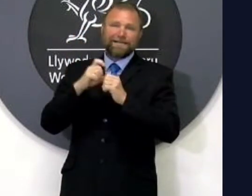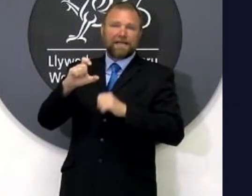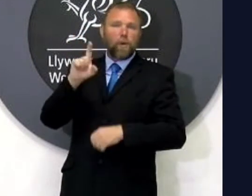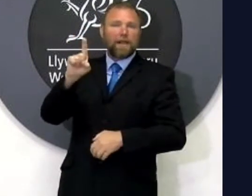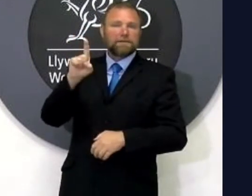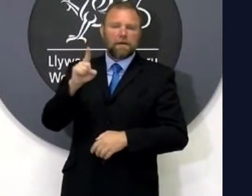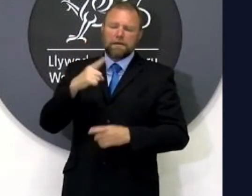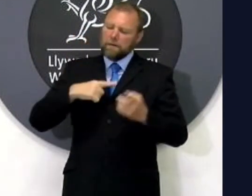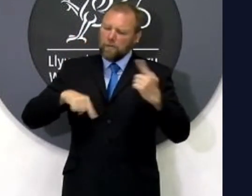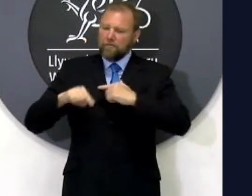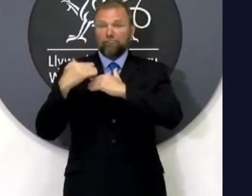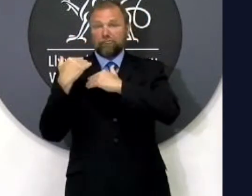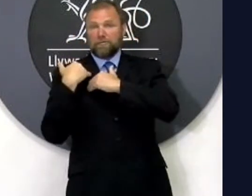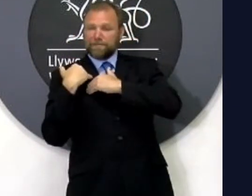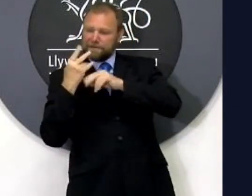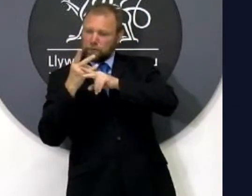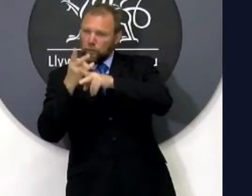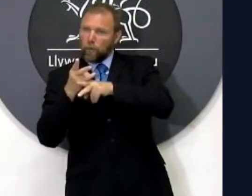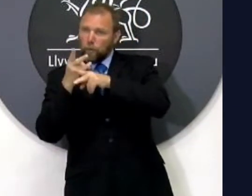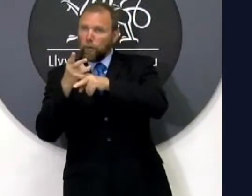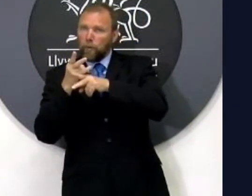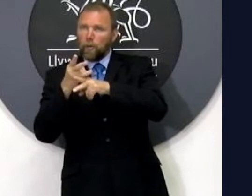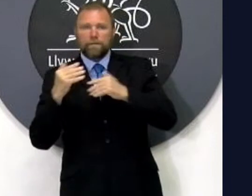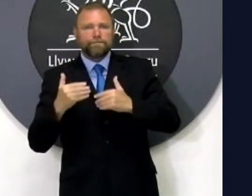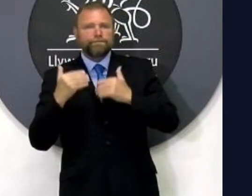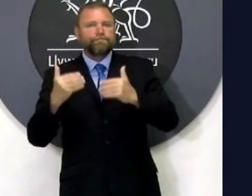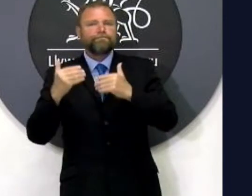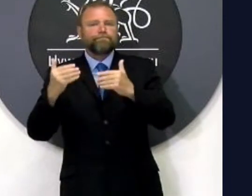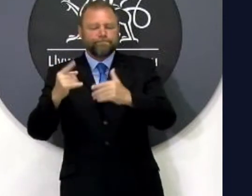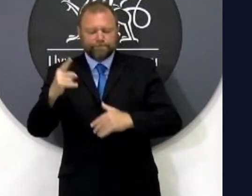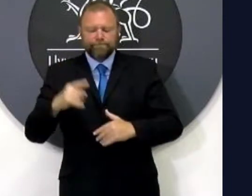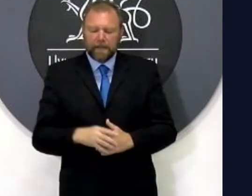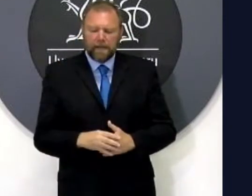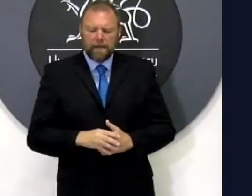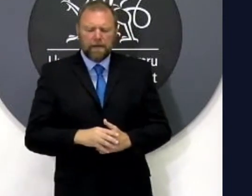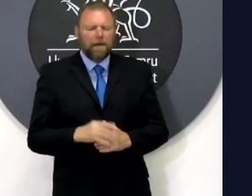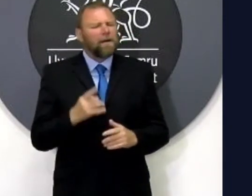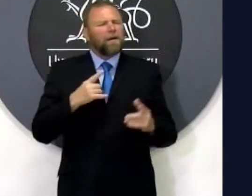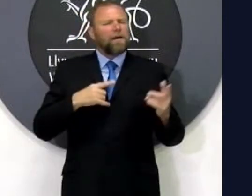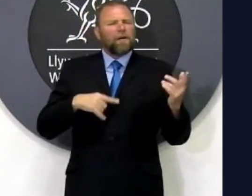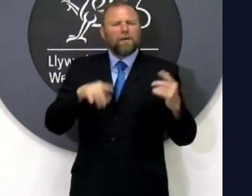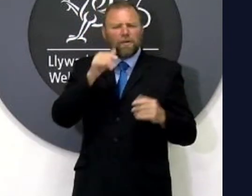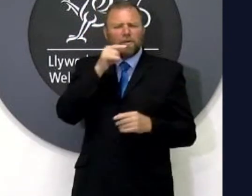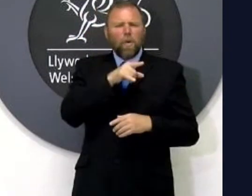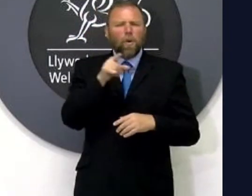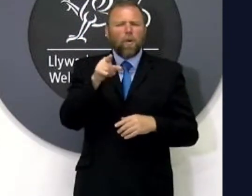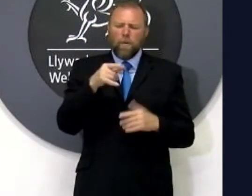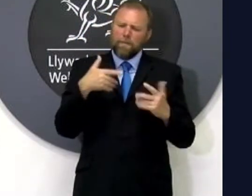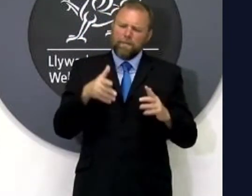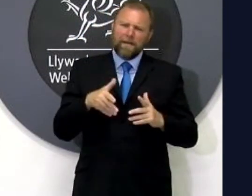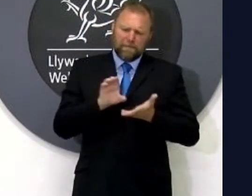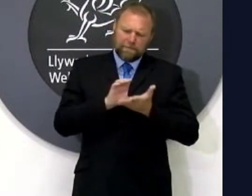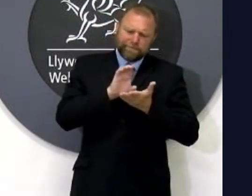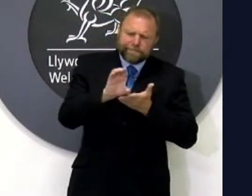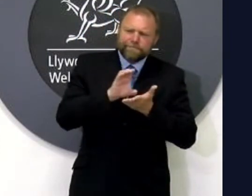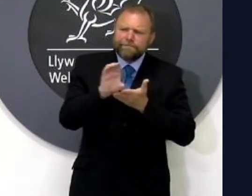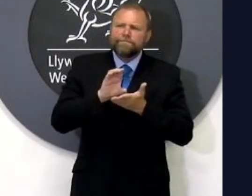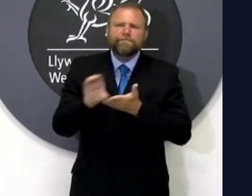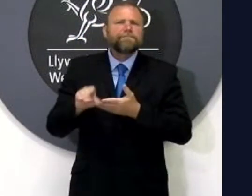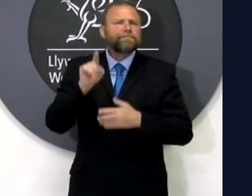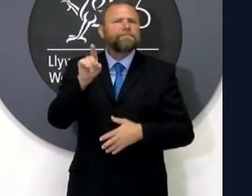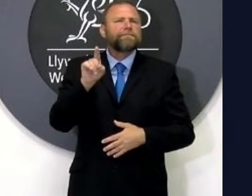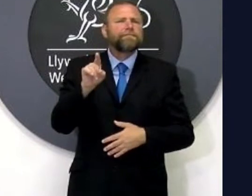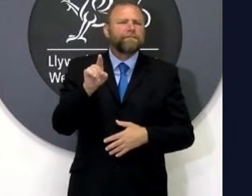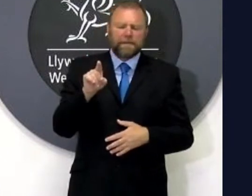very closely as they enter this new phase of development. You'll be aware that we injected a huge amount of cash to help